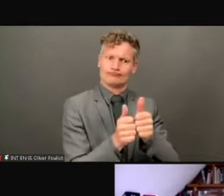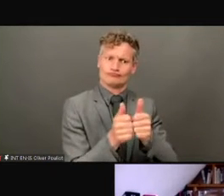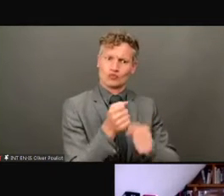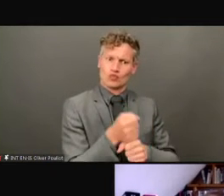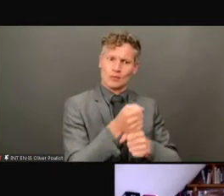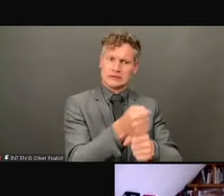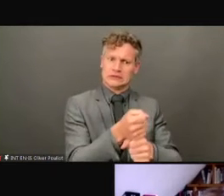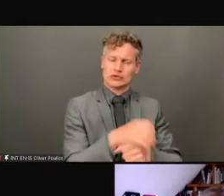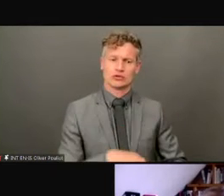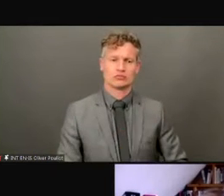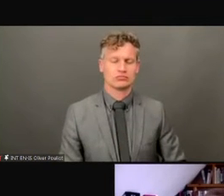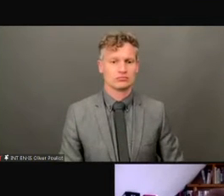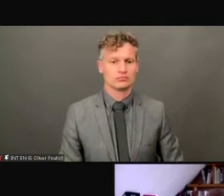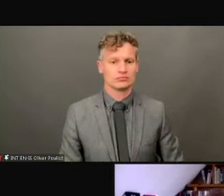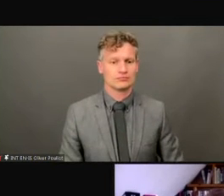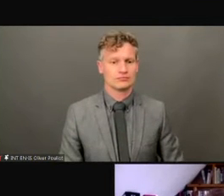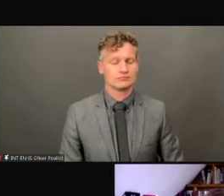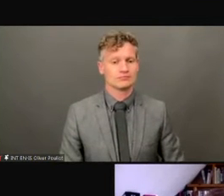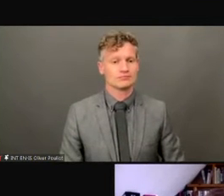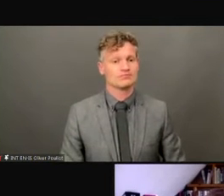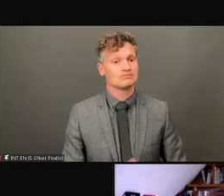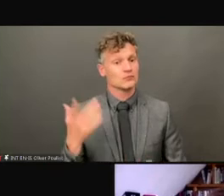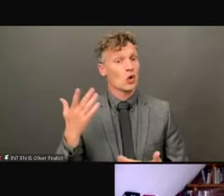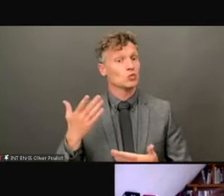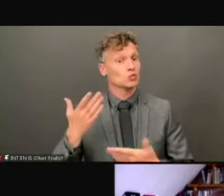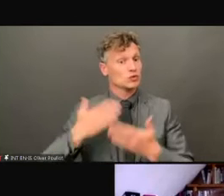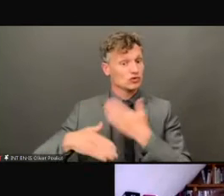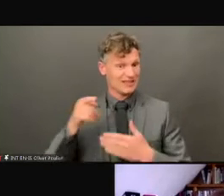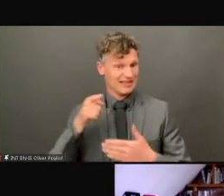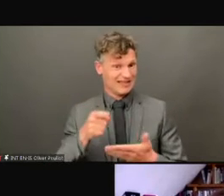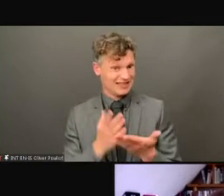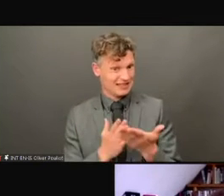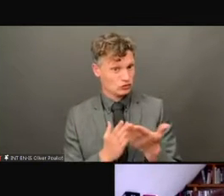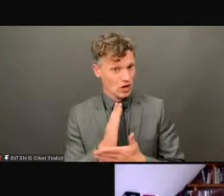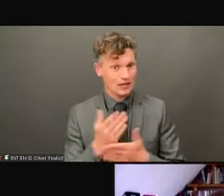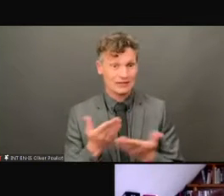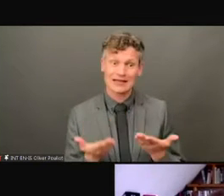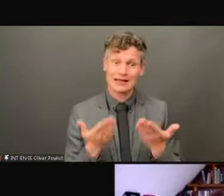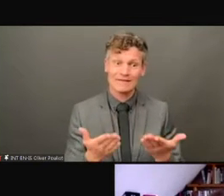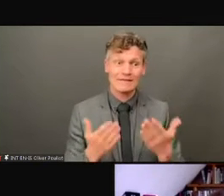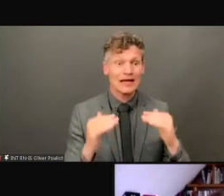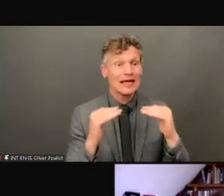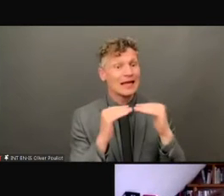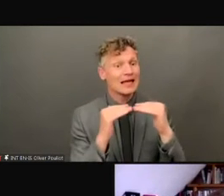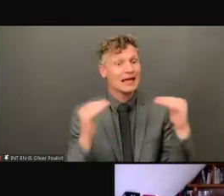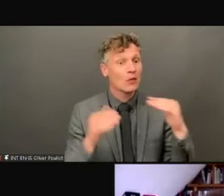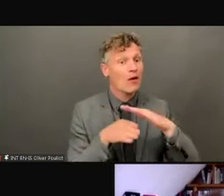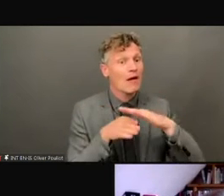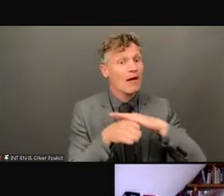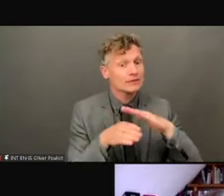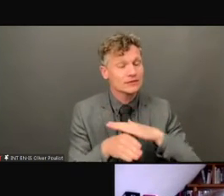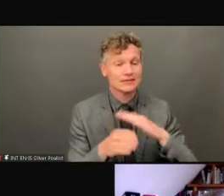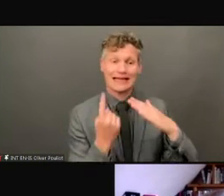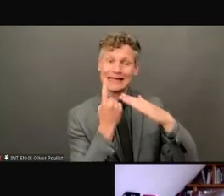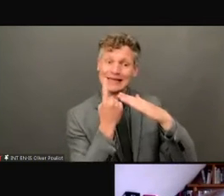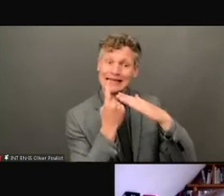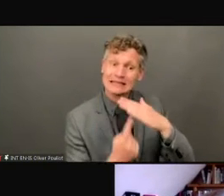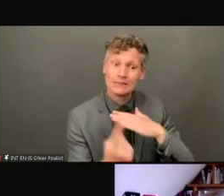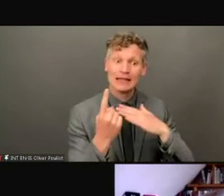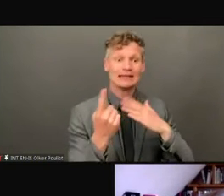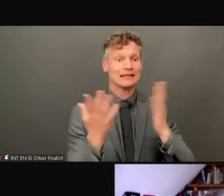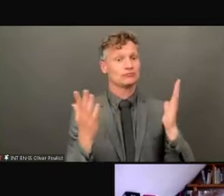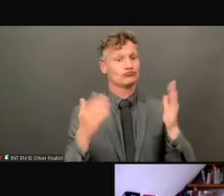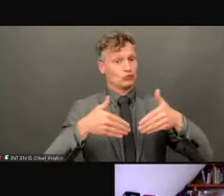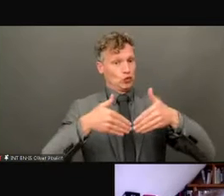Traditionally, these rights generally guarantee equal access to an independent and impartial process and the opportunity